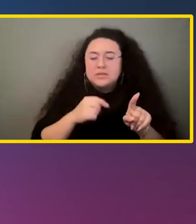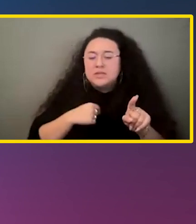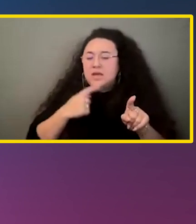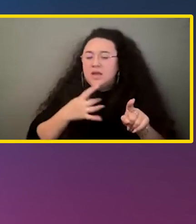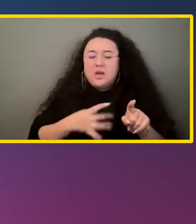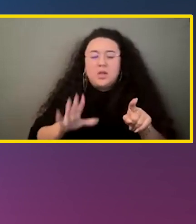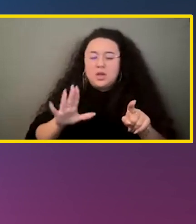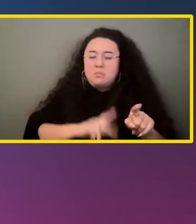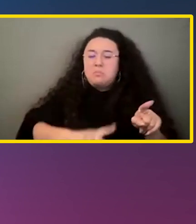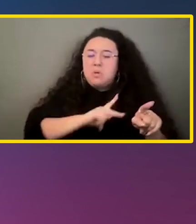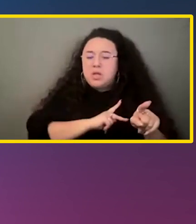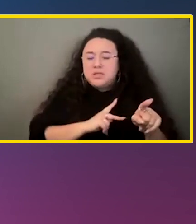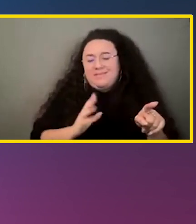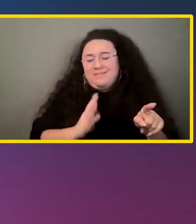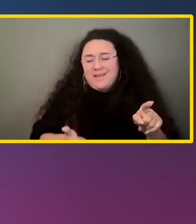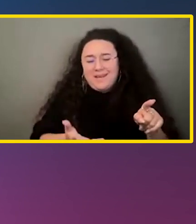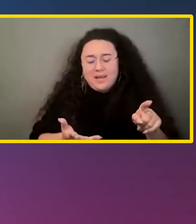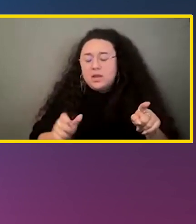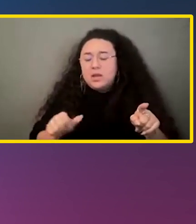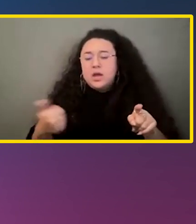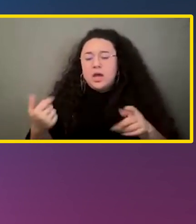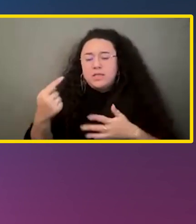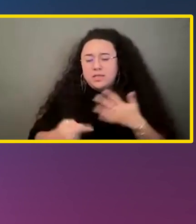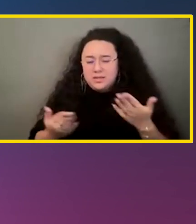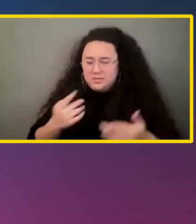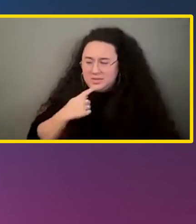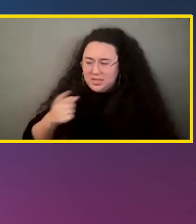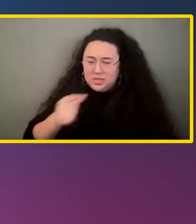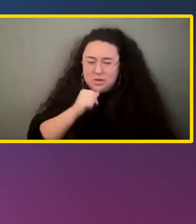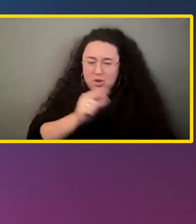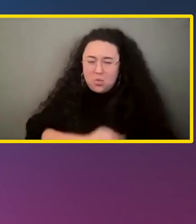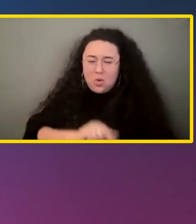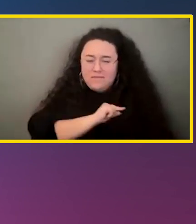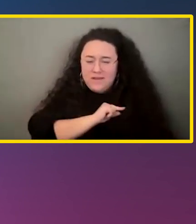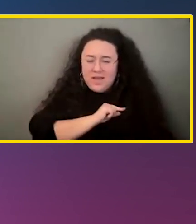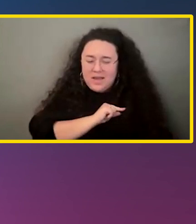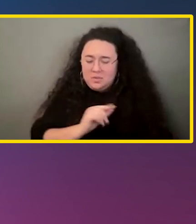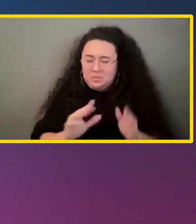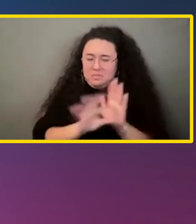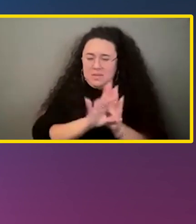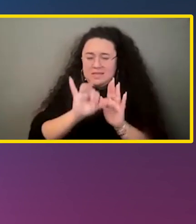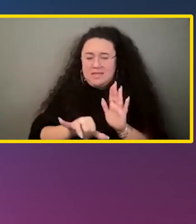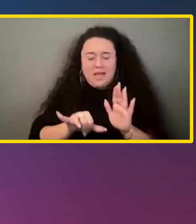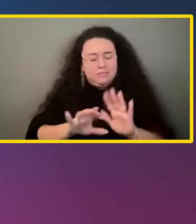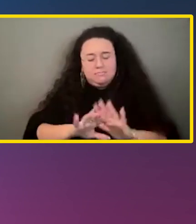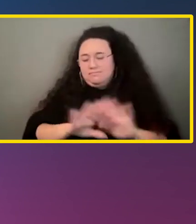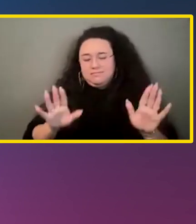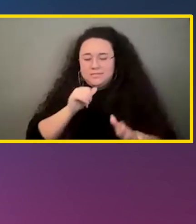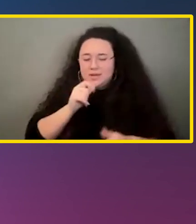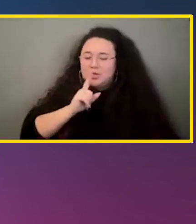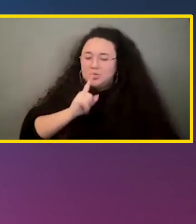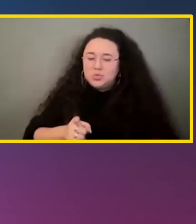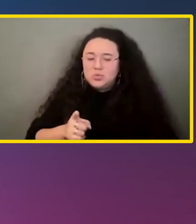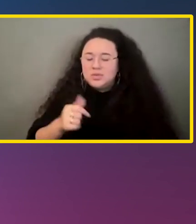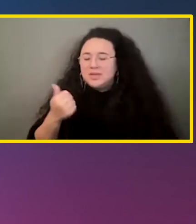like her personality. I mean, so many other things. But to choose unqualified is not in